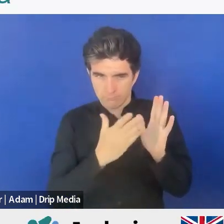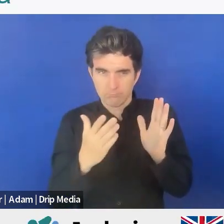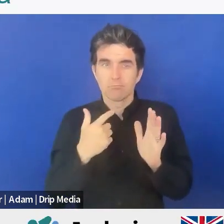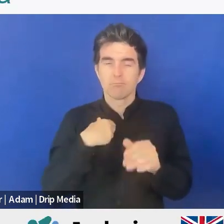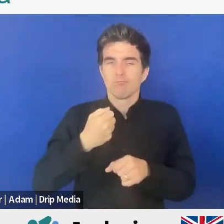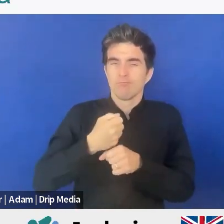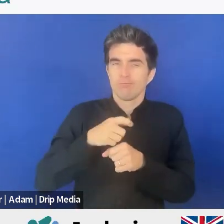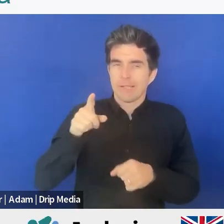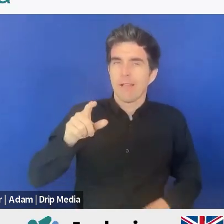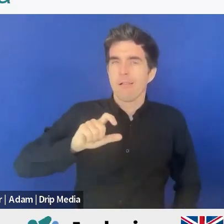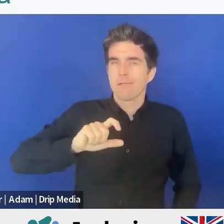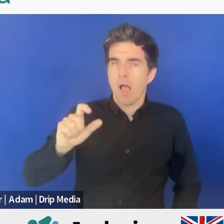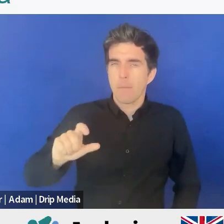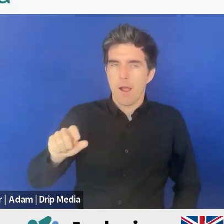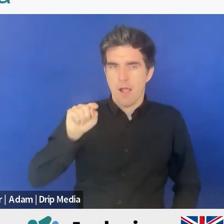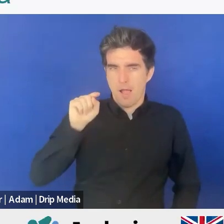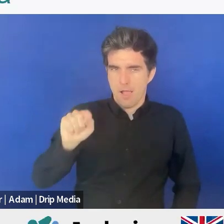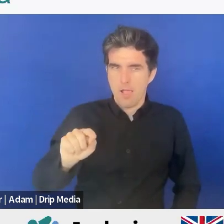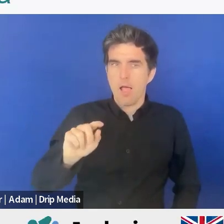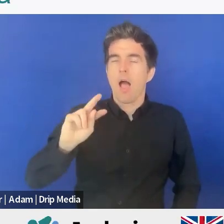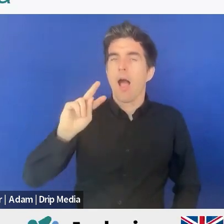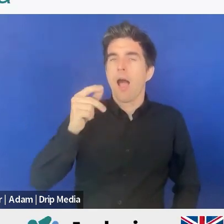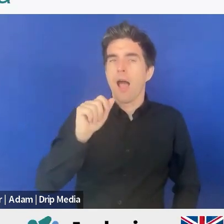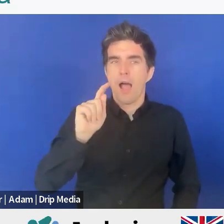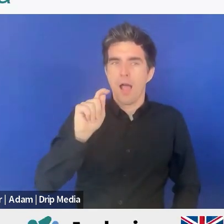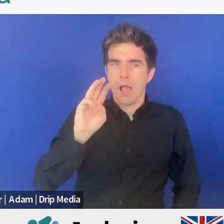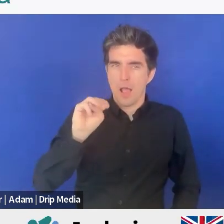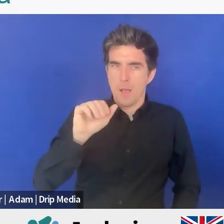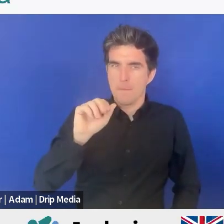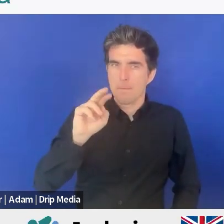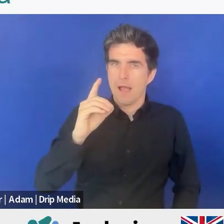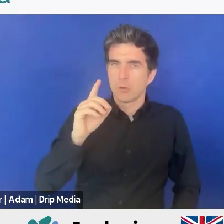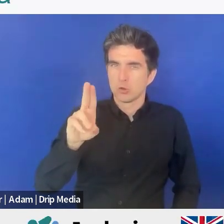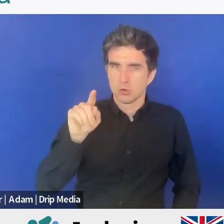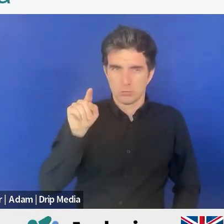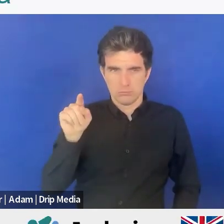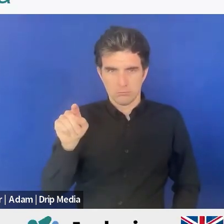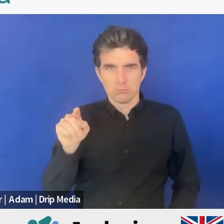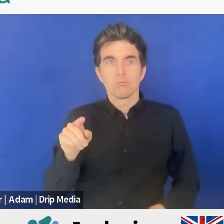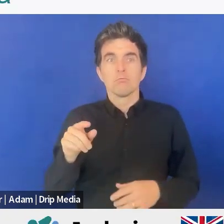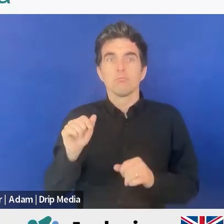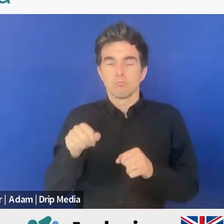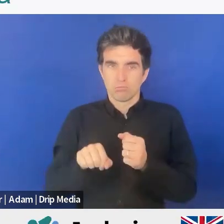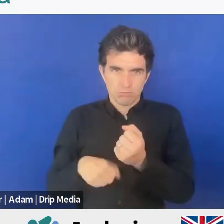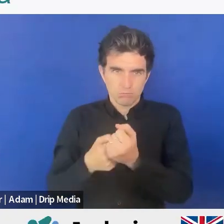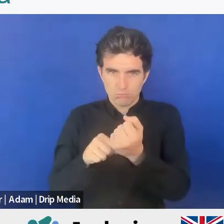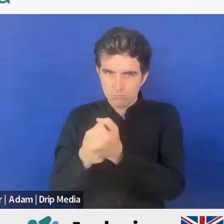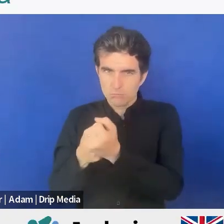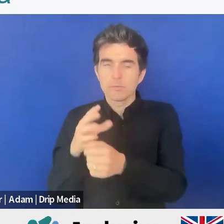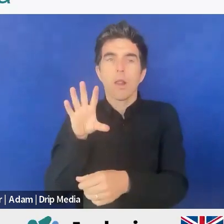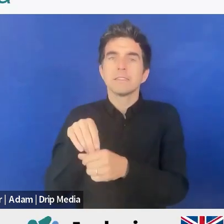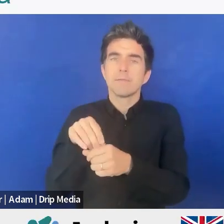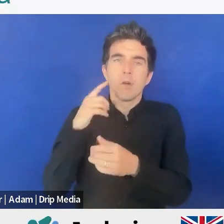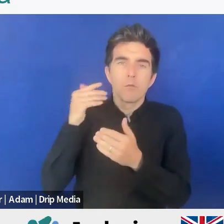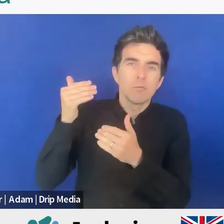there, but also from the Girls Education Challenge, which is a very large FCDO UK government funded program with